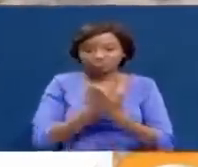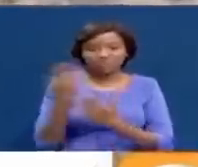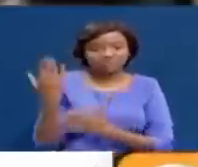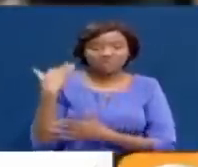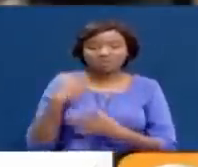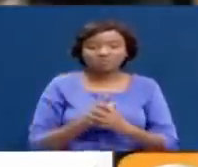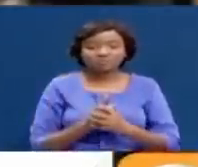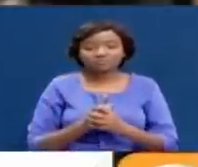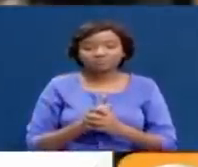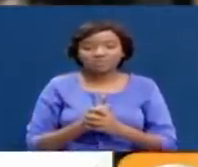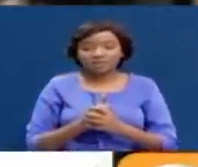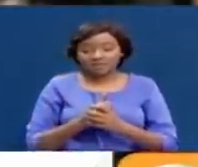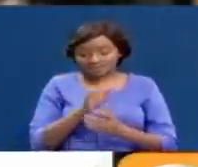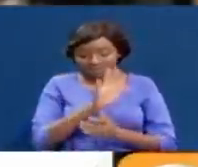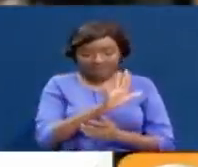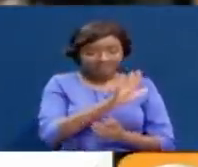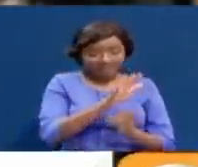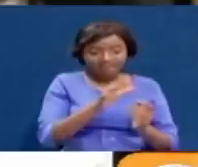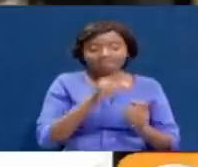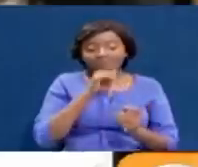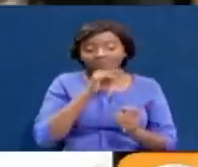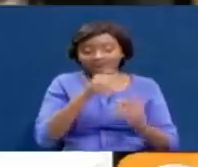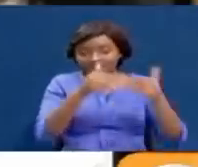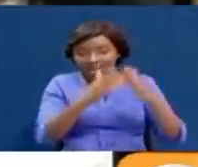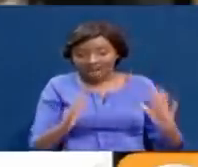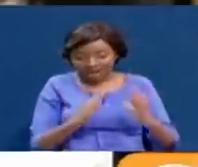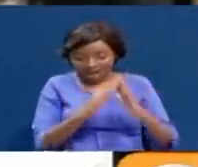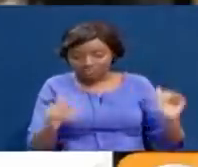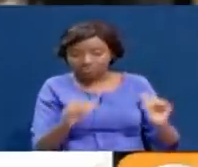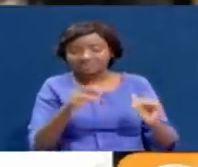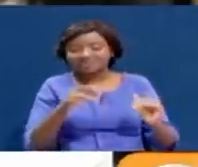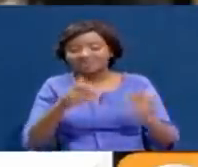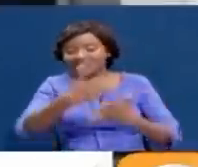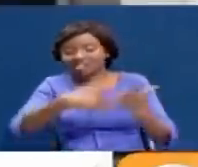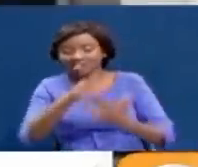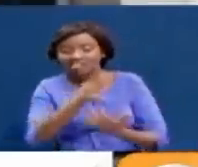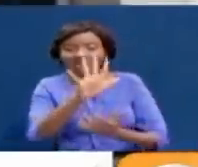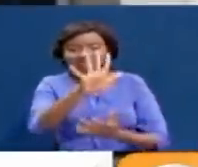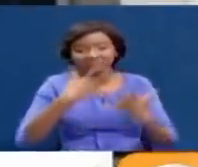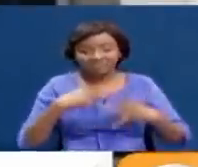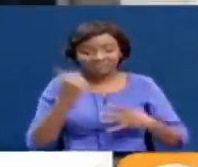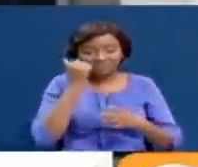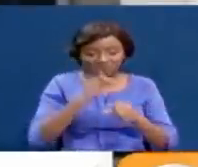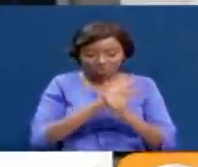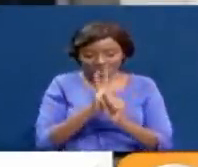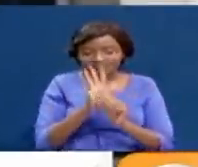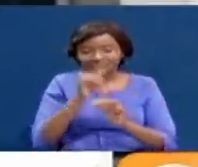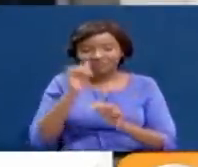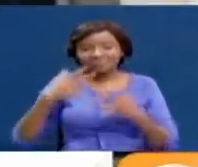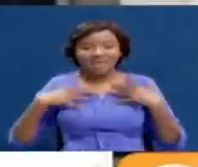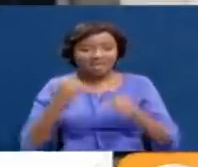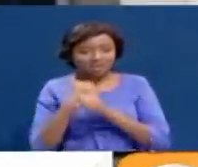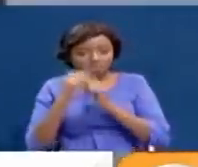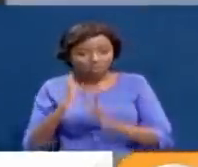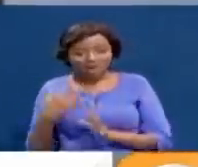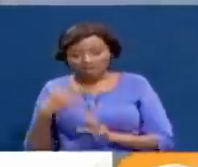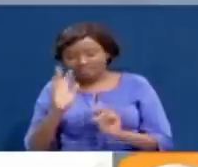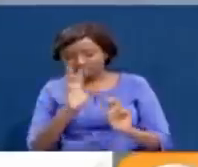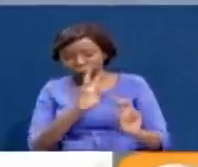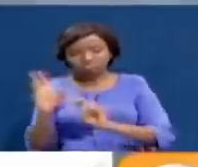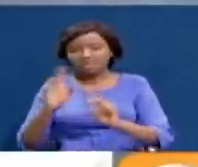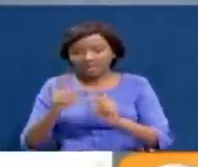ago. 5 members of the cleric's household tested positive for the new coronavirus, prompting health officials in Mombasa to